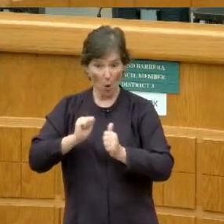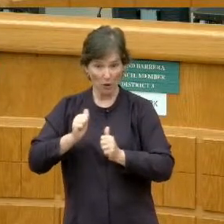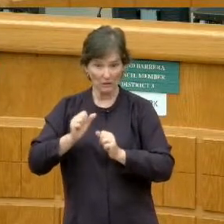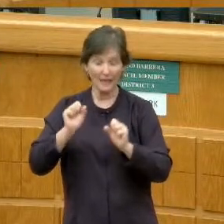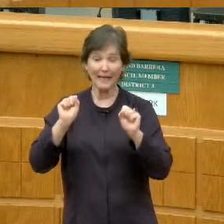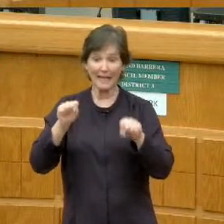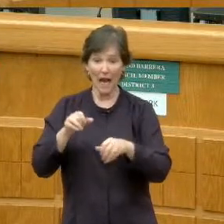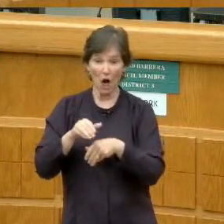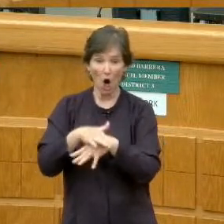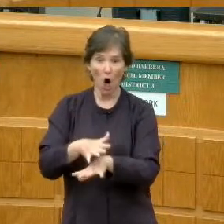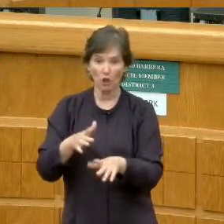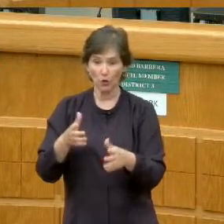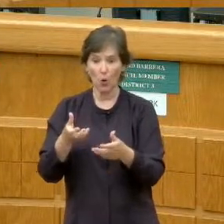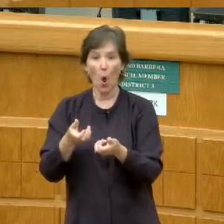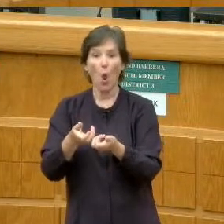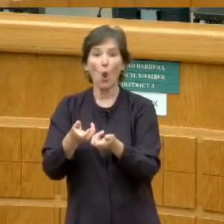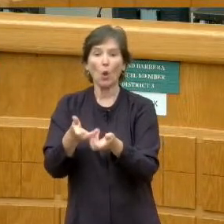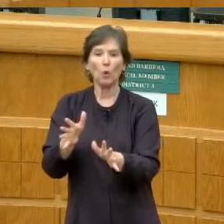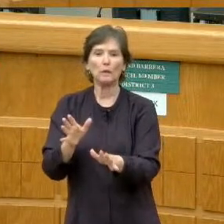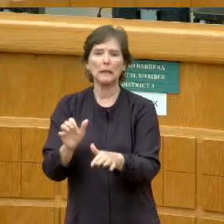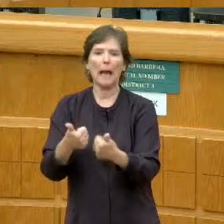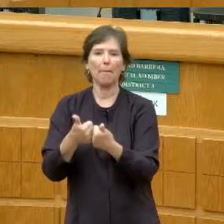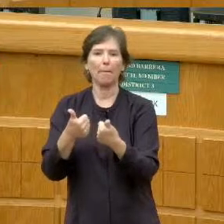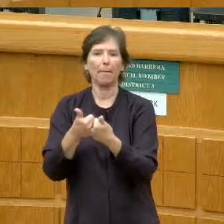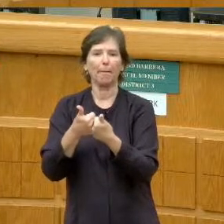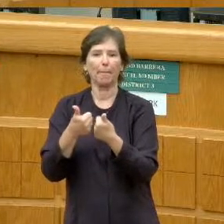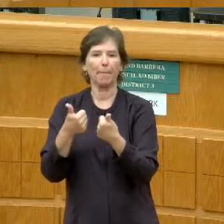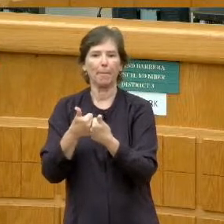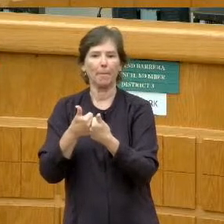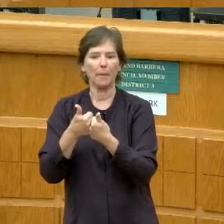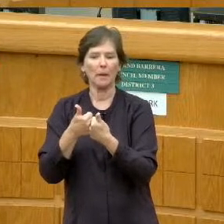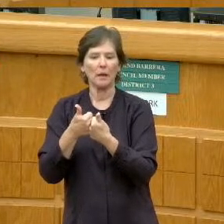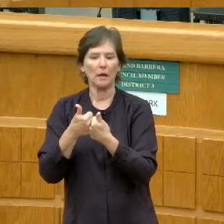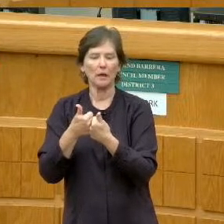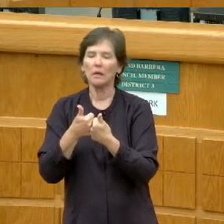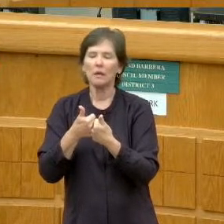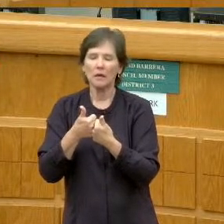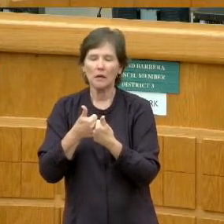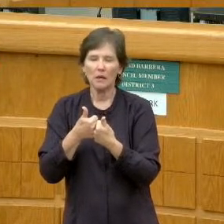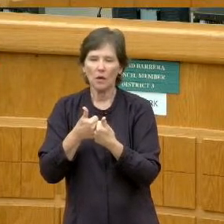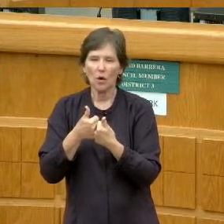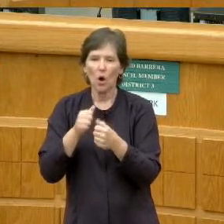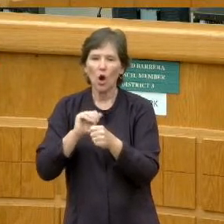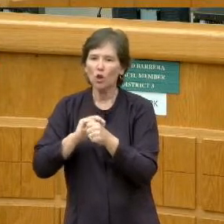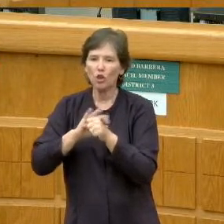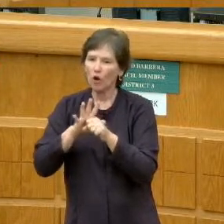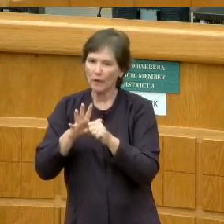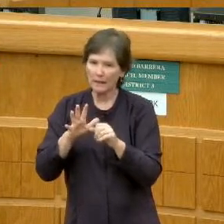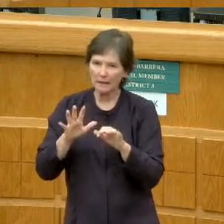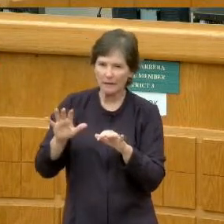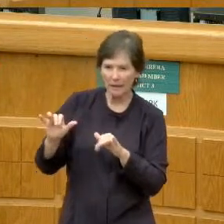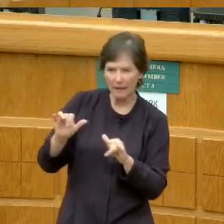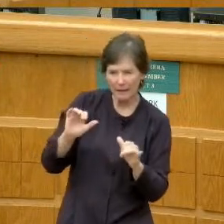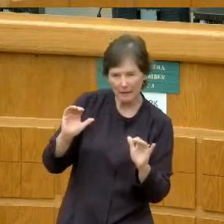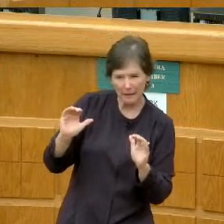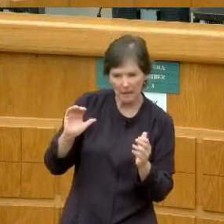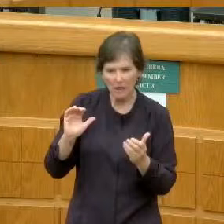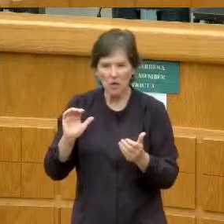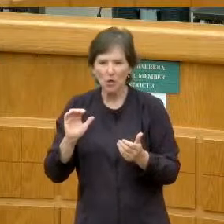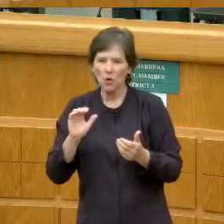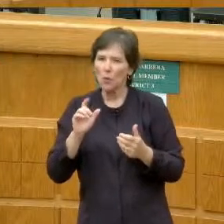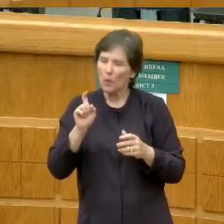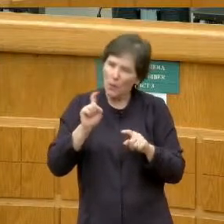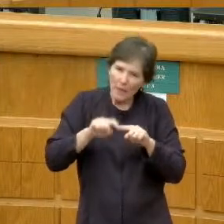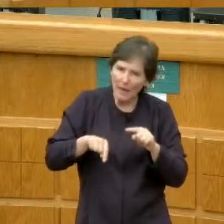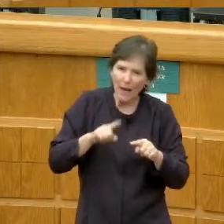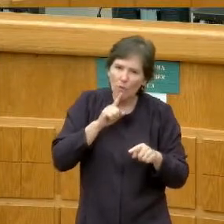Let's not make it any worse by taking unnecessary risks. I'm proud of us. I'm proud of you. I'm proud of our